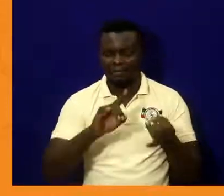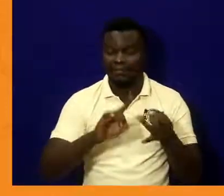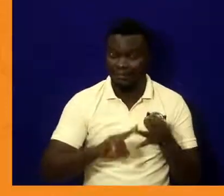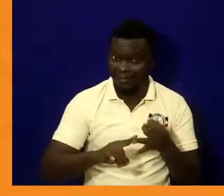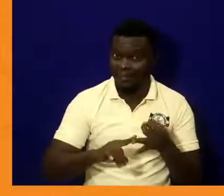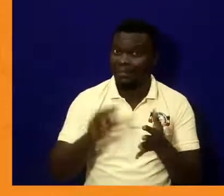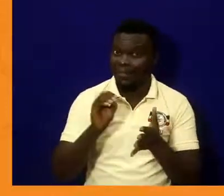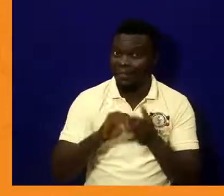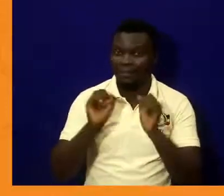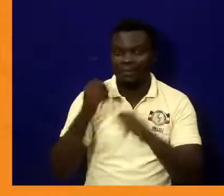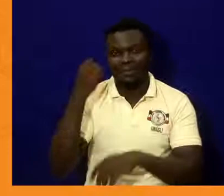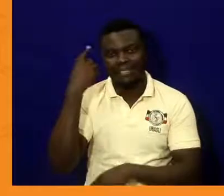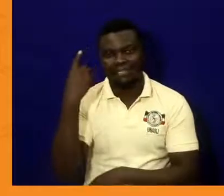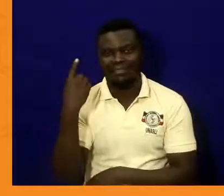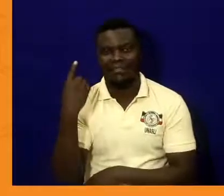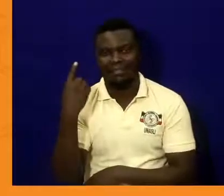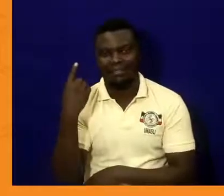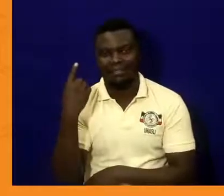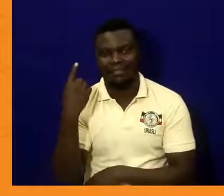We shall also understand